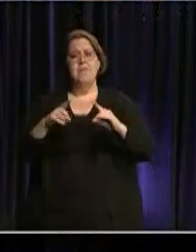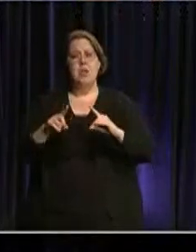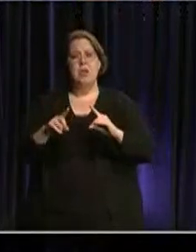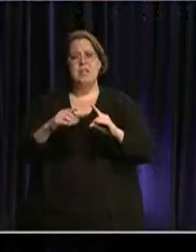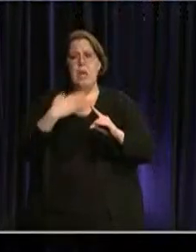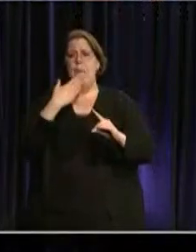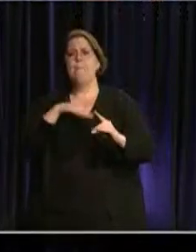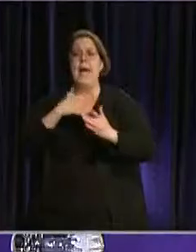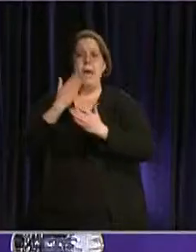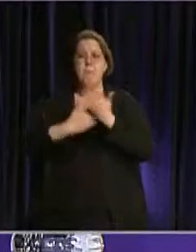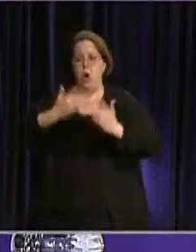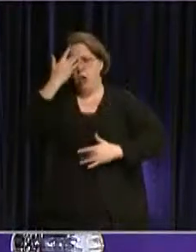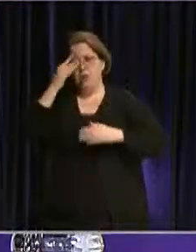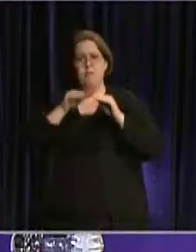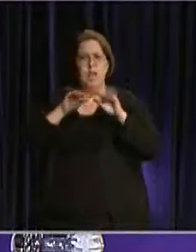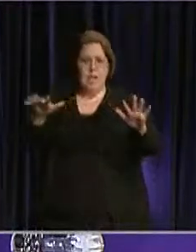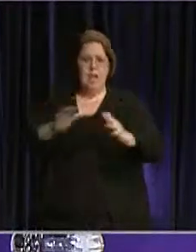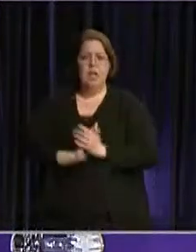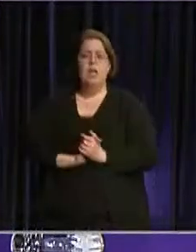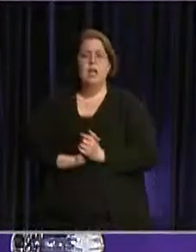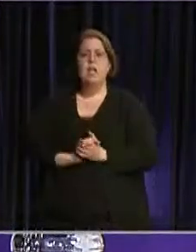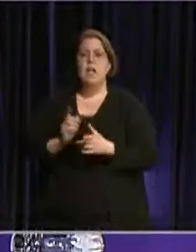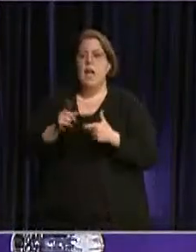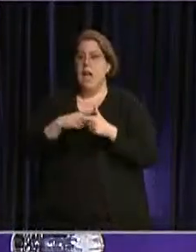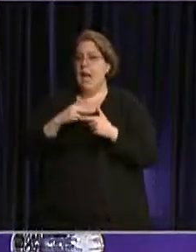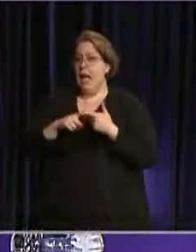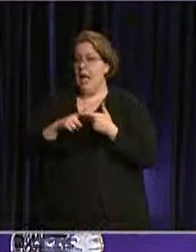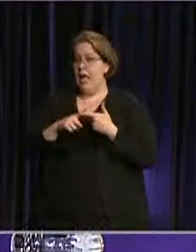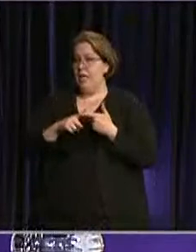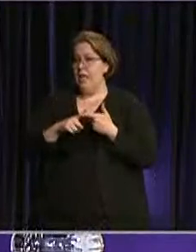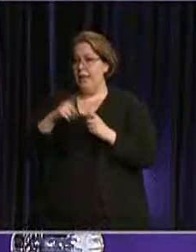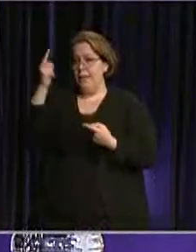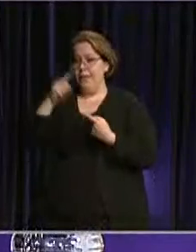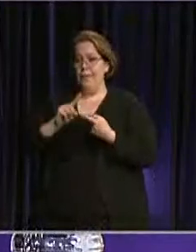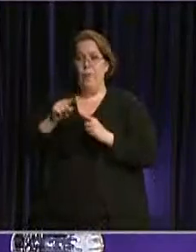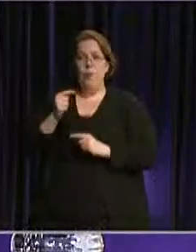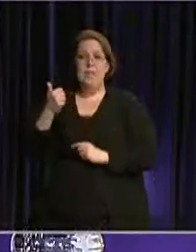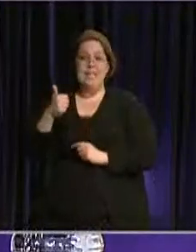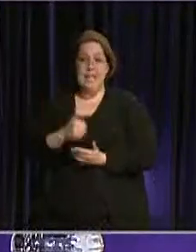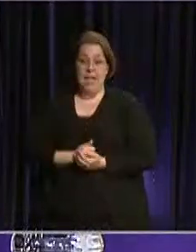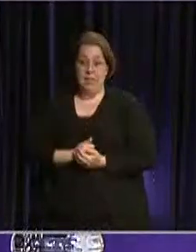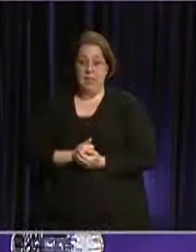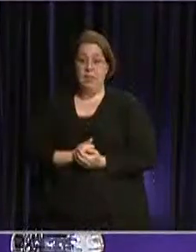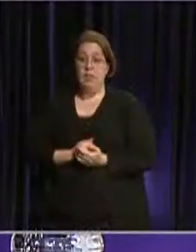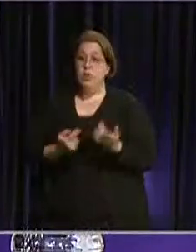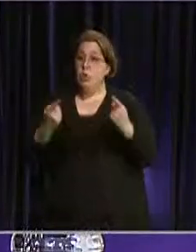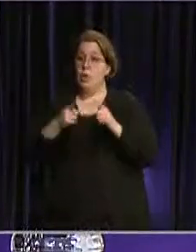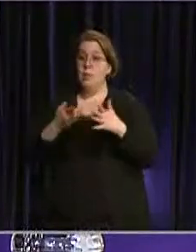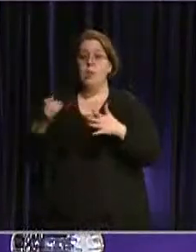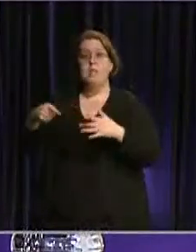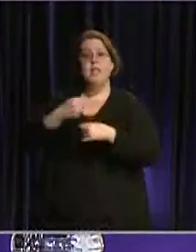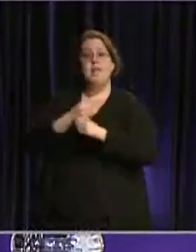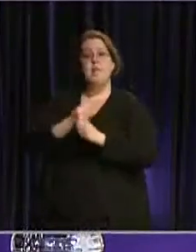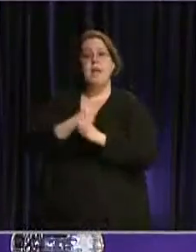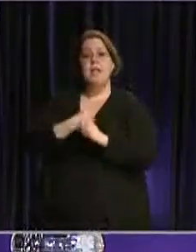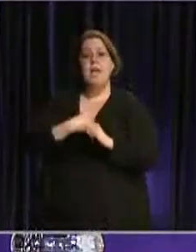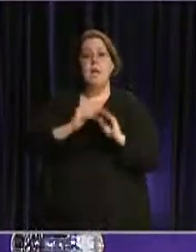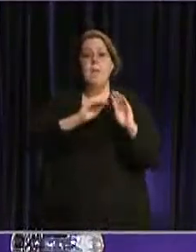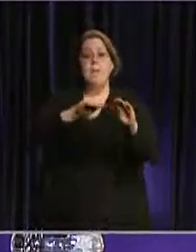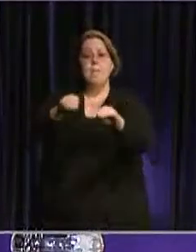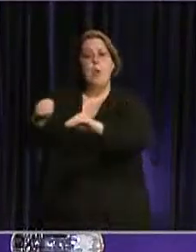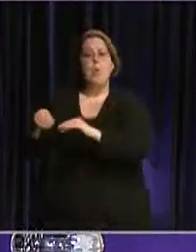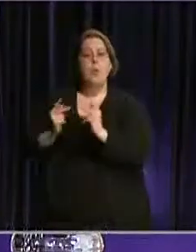the epidemic, and then it went down to only 10. So what they've done now, they've created a mobile unit, and they